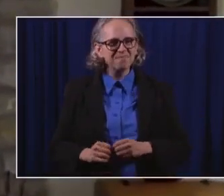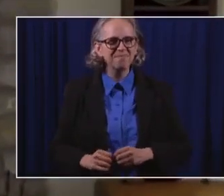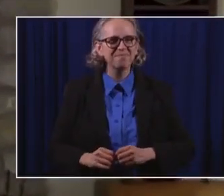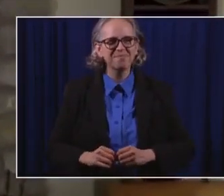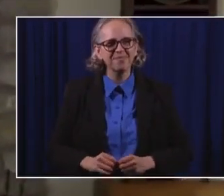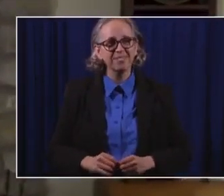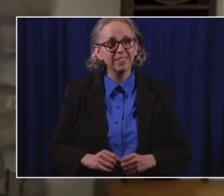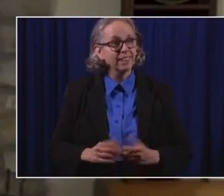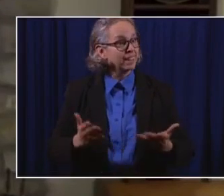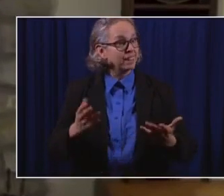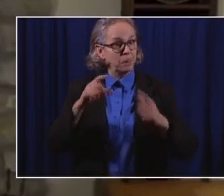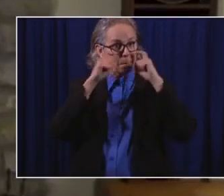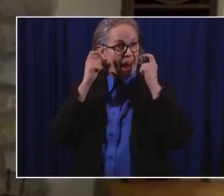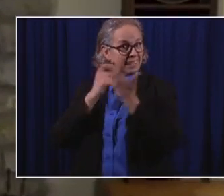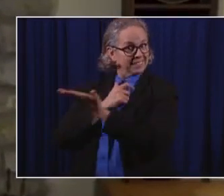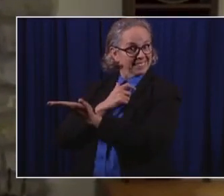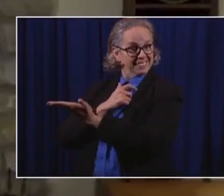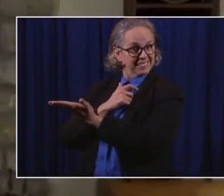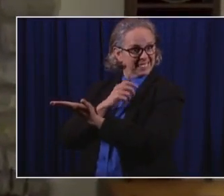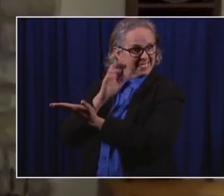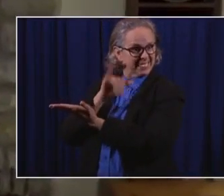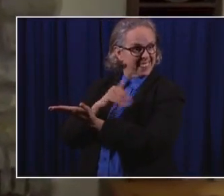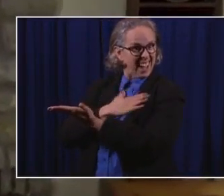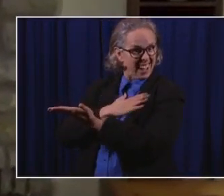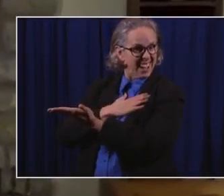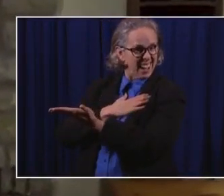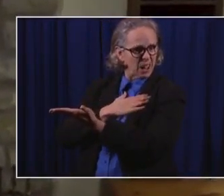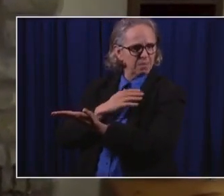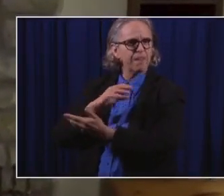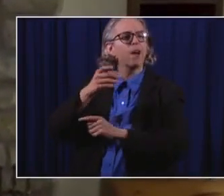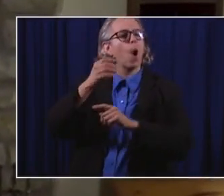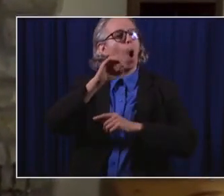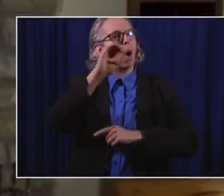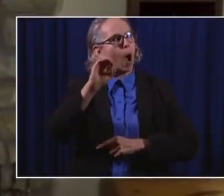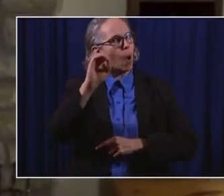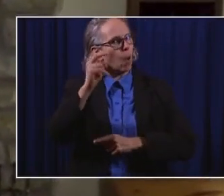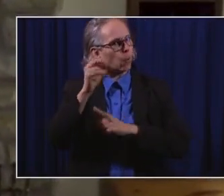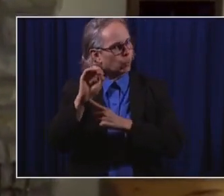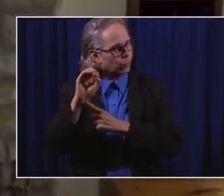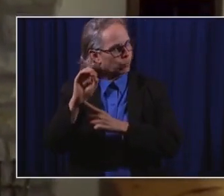The Ohio Mass today was sent to me by Cynthia